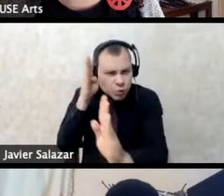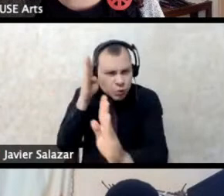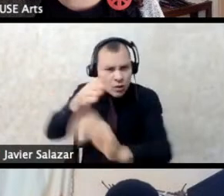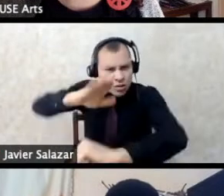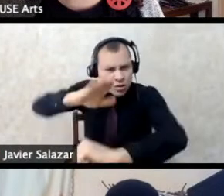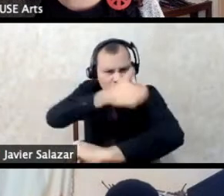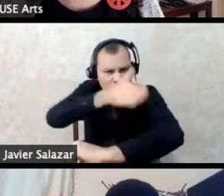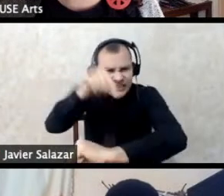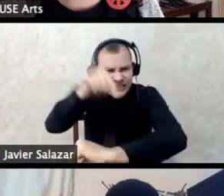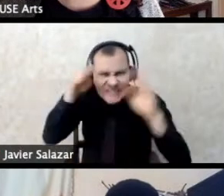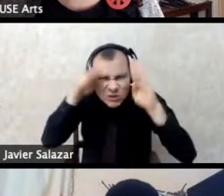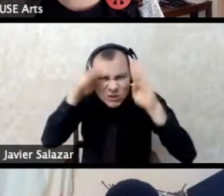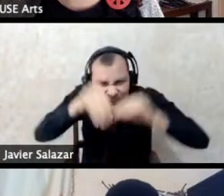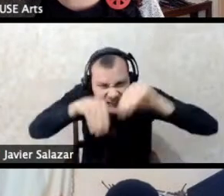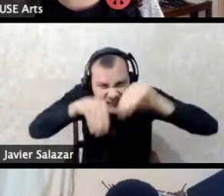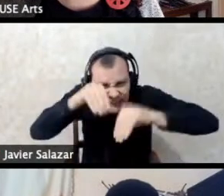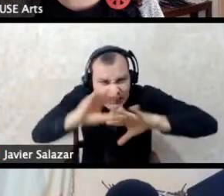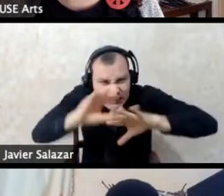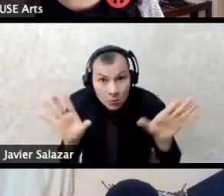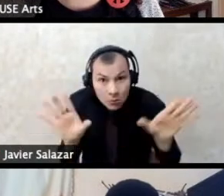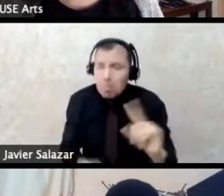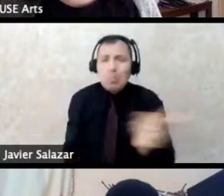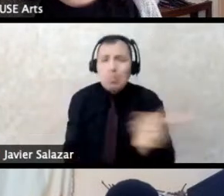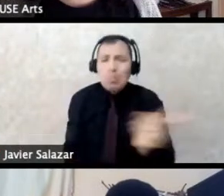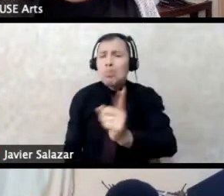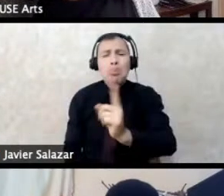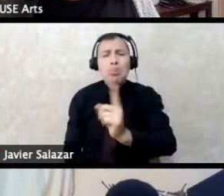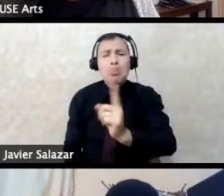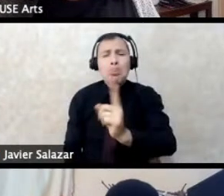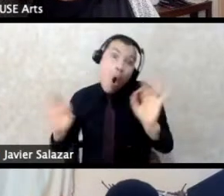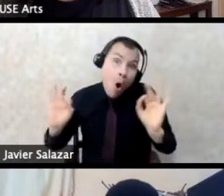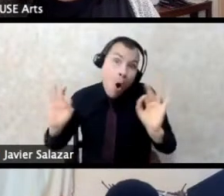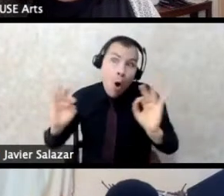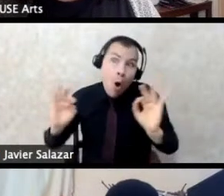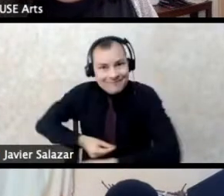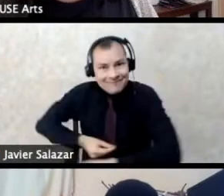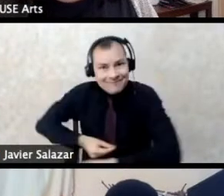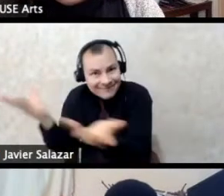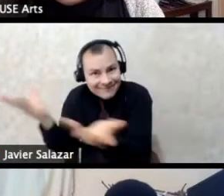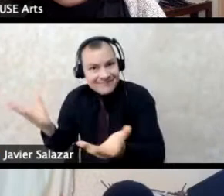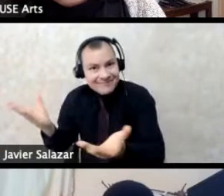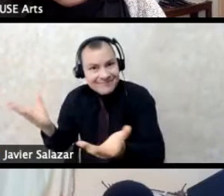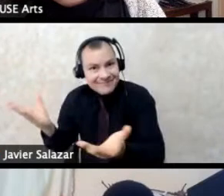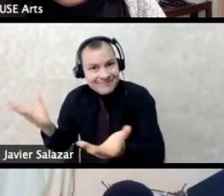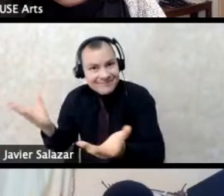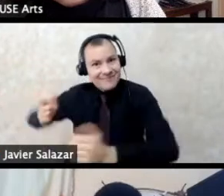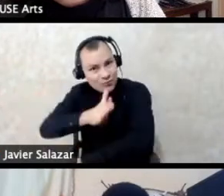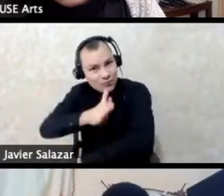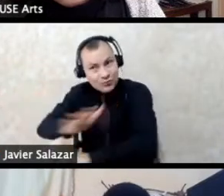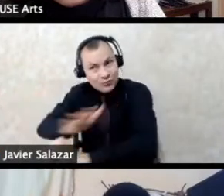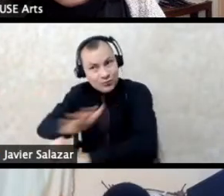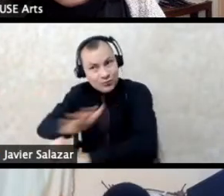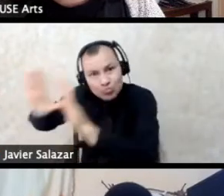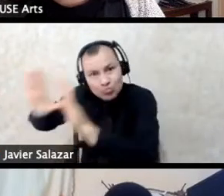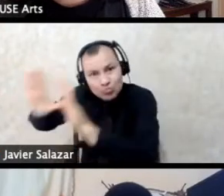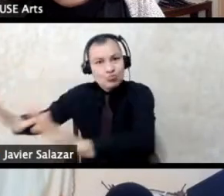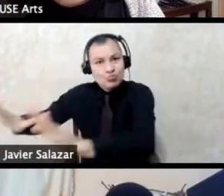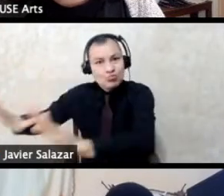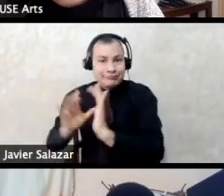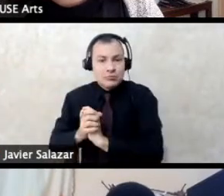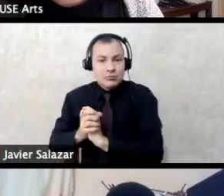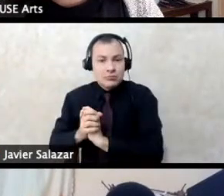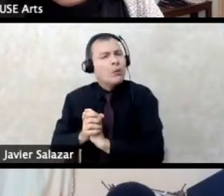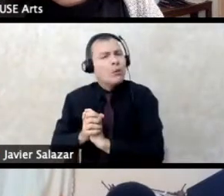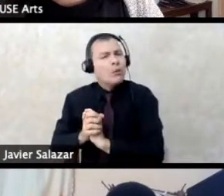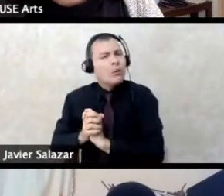su música tradicional de su lugar de origen, sino que también realizan trabajos